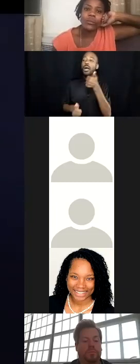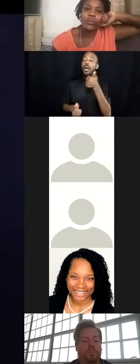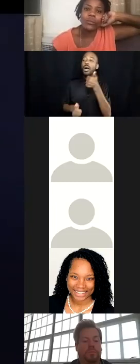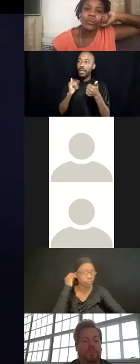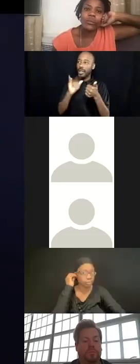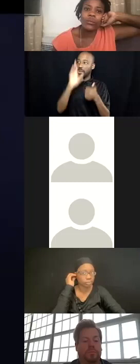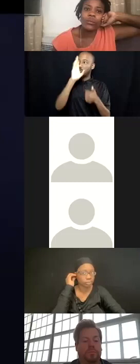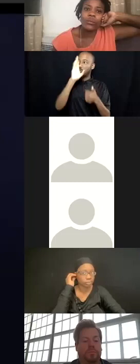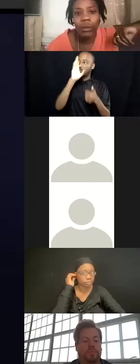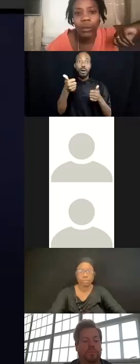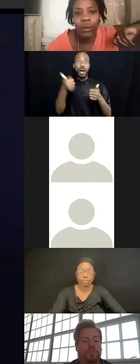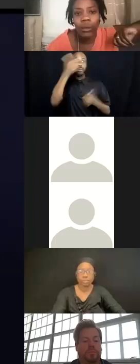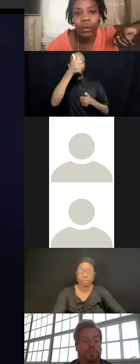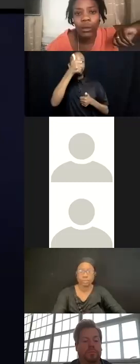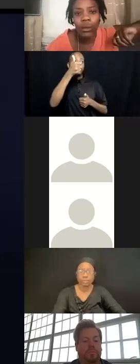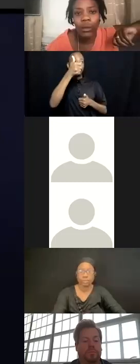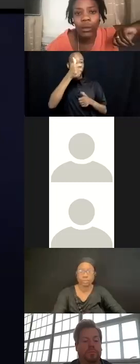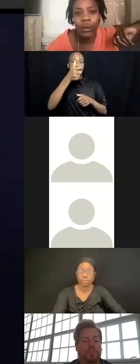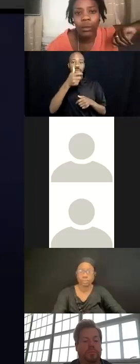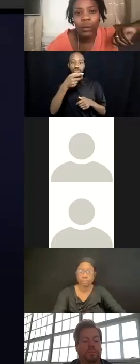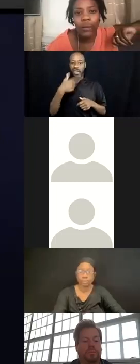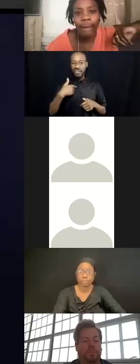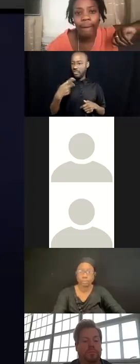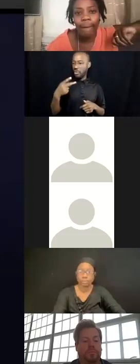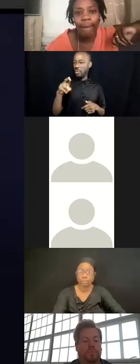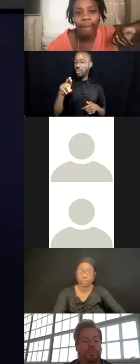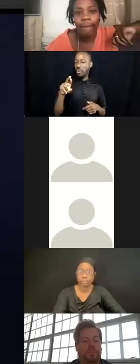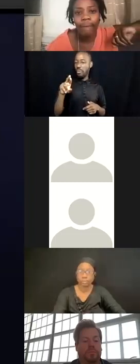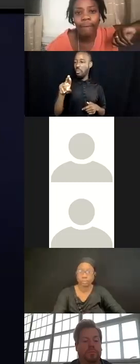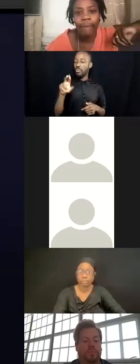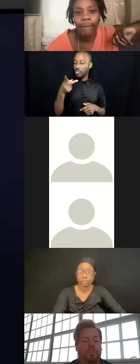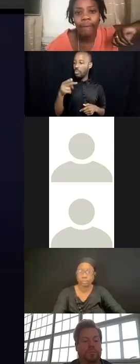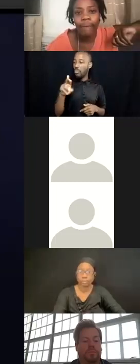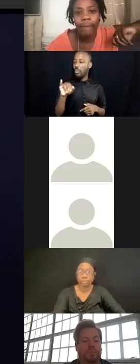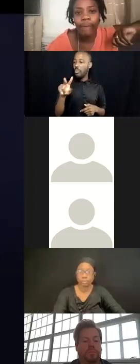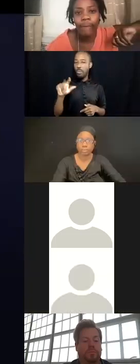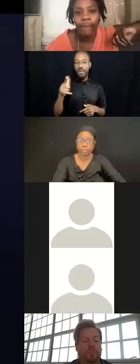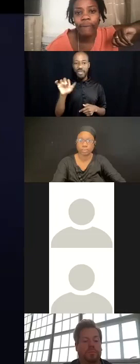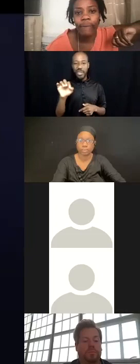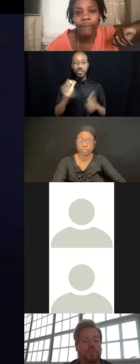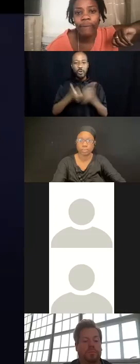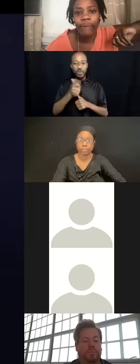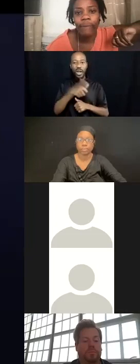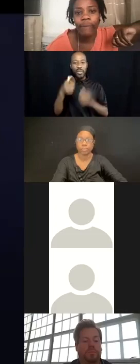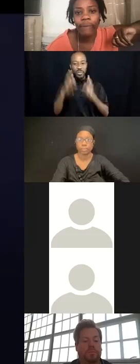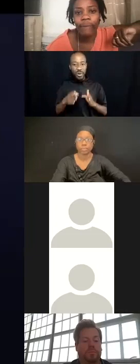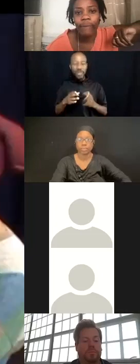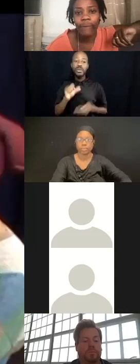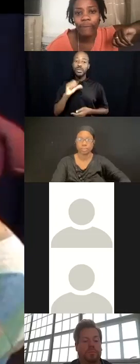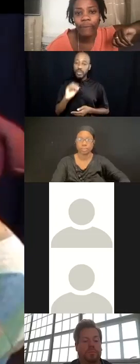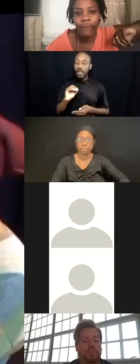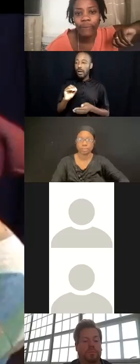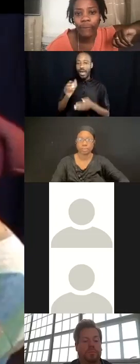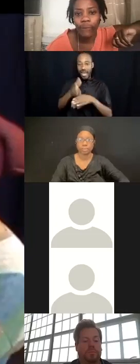straight people feel like they have a privilege over, you know, everybody feel like they have a privilege over someone. And so like, once we kind of let go of